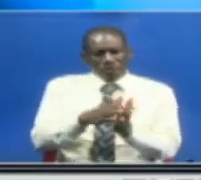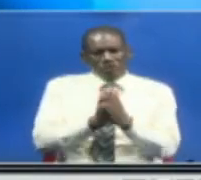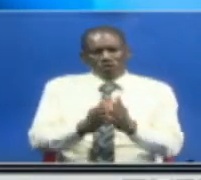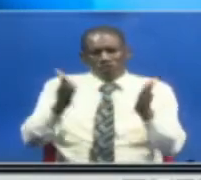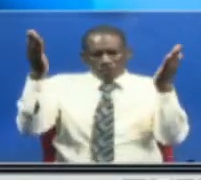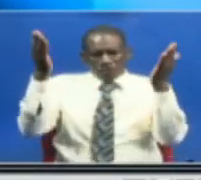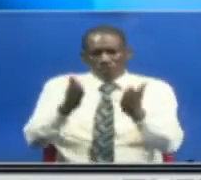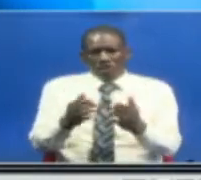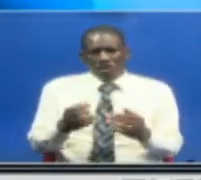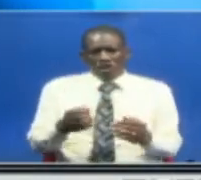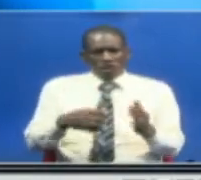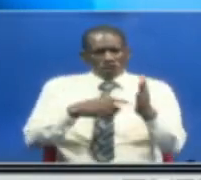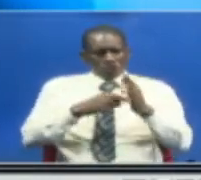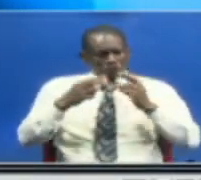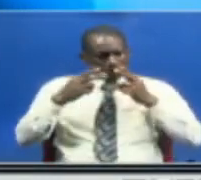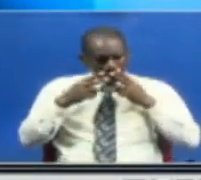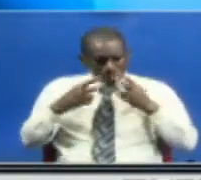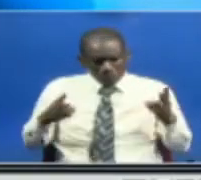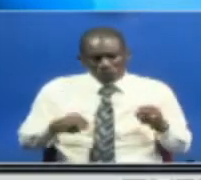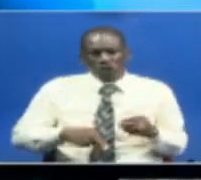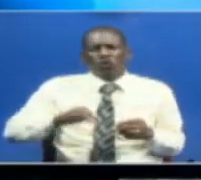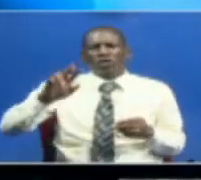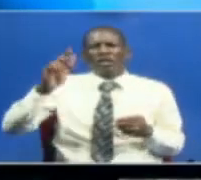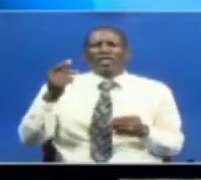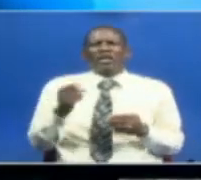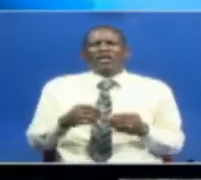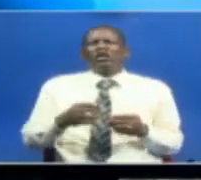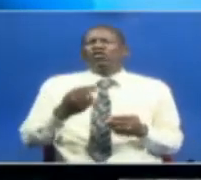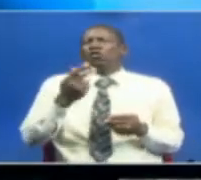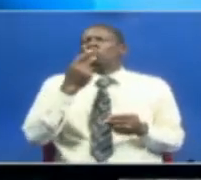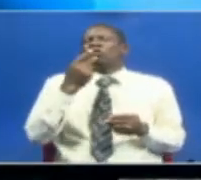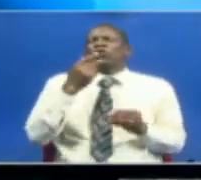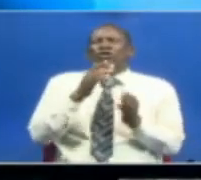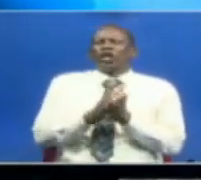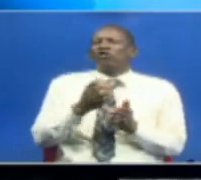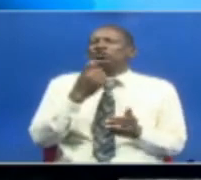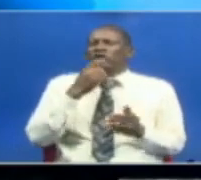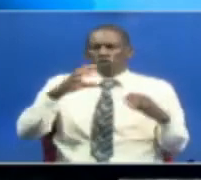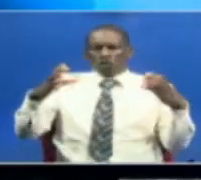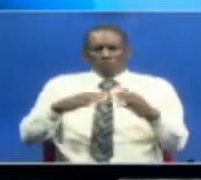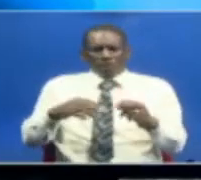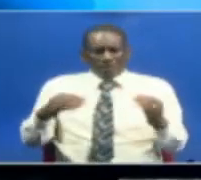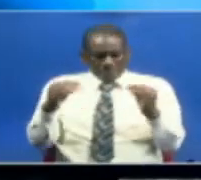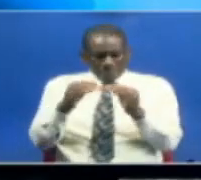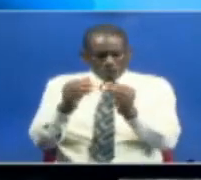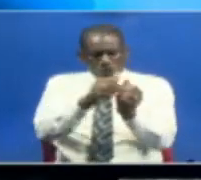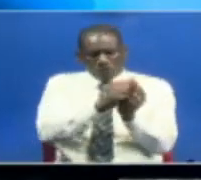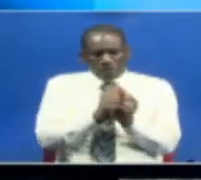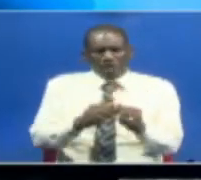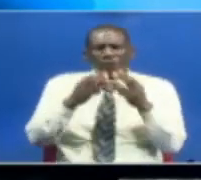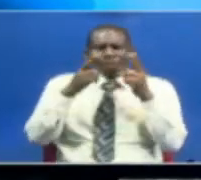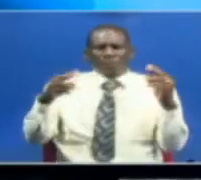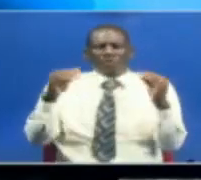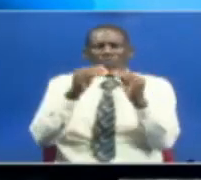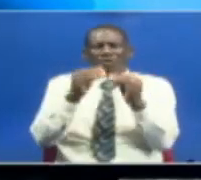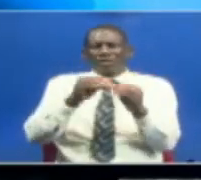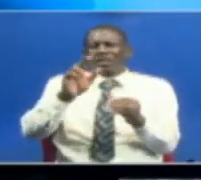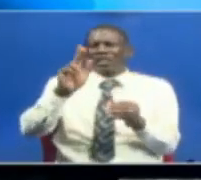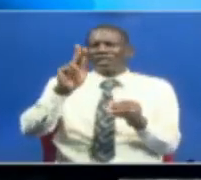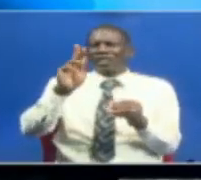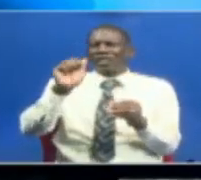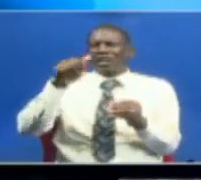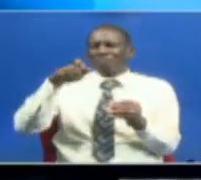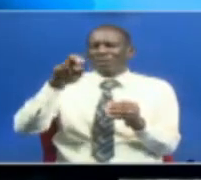in a rare show of calm in northern Kenya, the Pokot and Turkana communities sat together at a peace meeting in Kapedo along the border of Baringo and